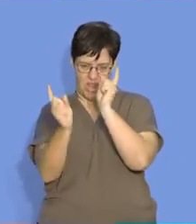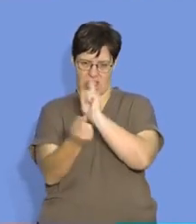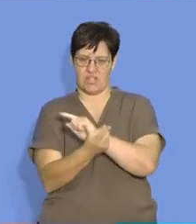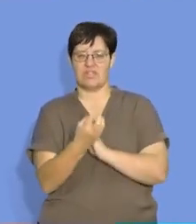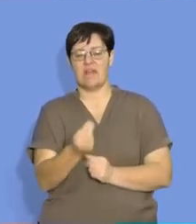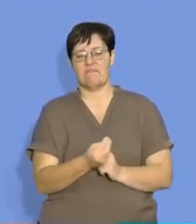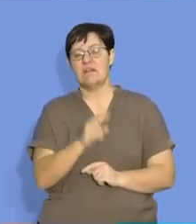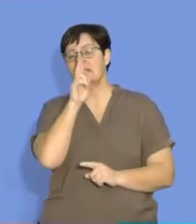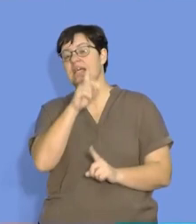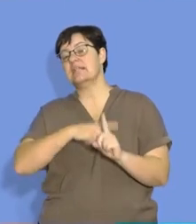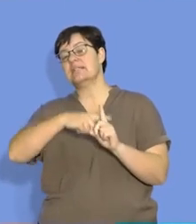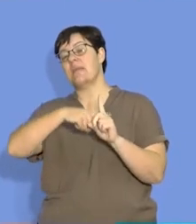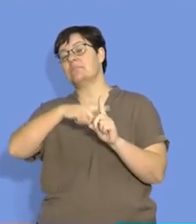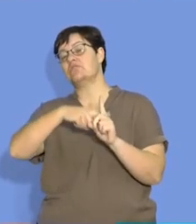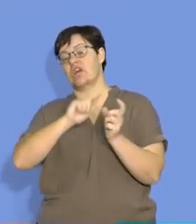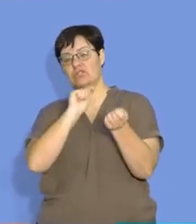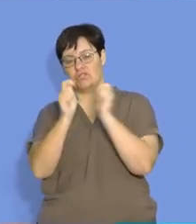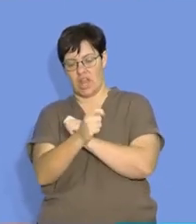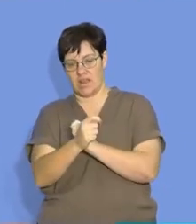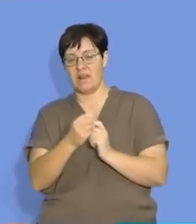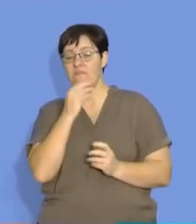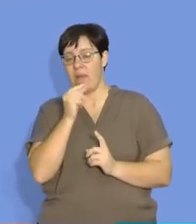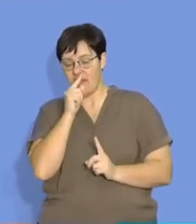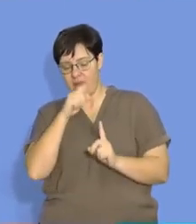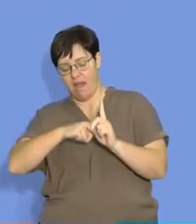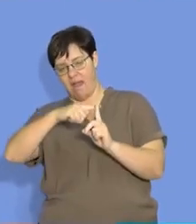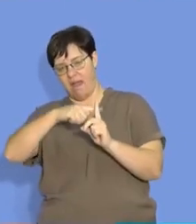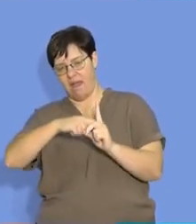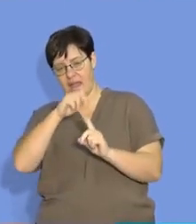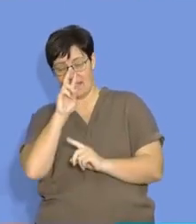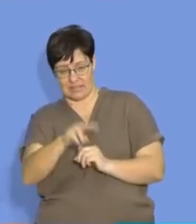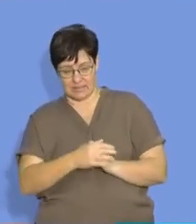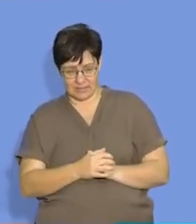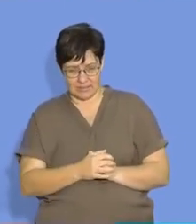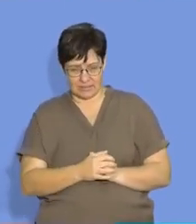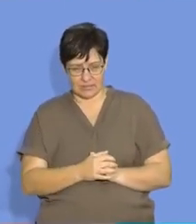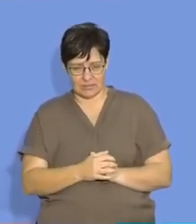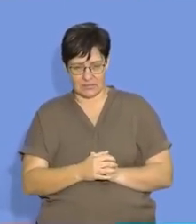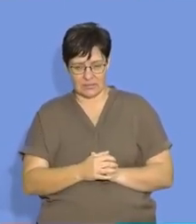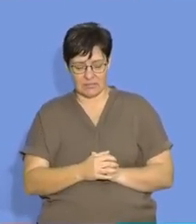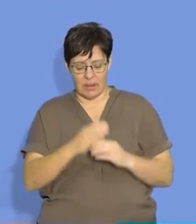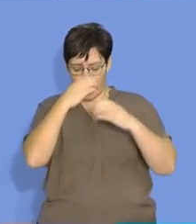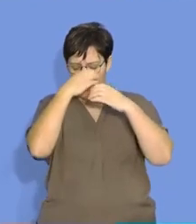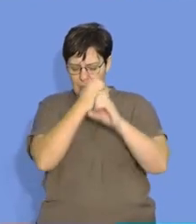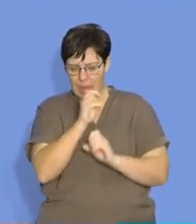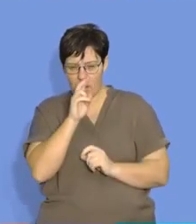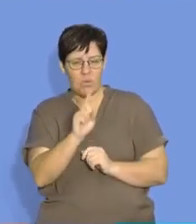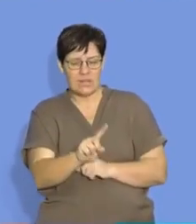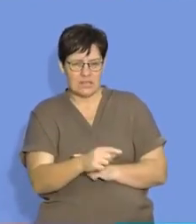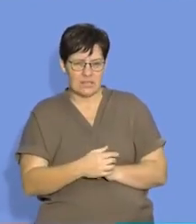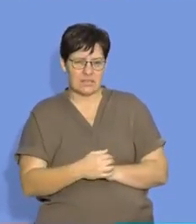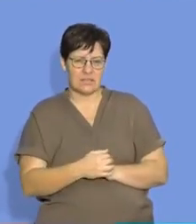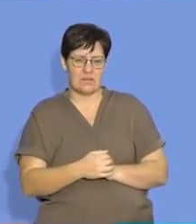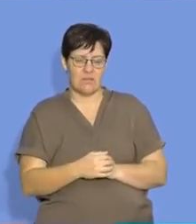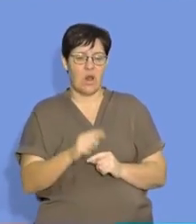We can see that the temperature is changing if we use a thermometer. So on a macroscopic view, we are quickly going to